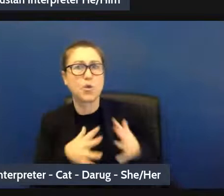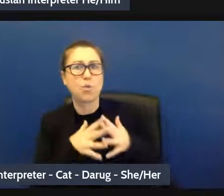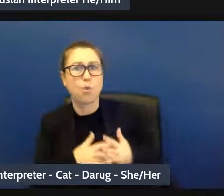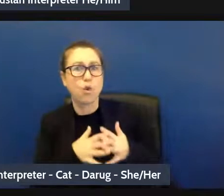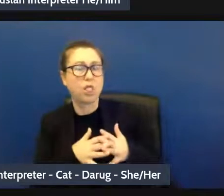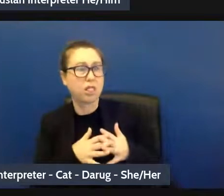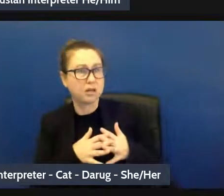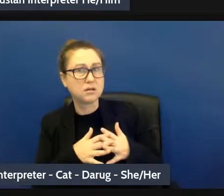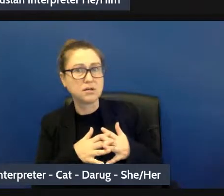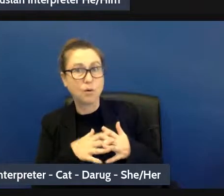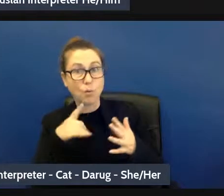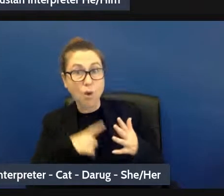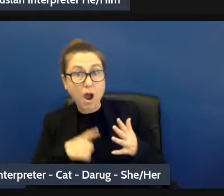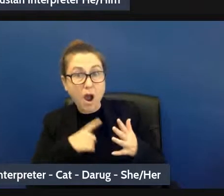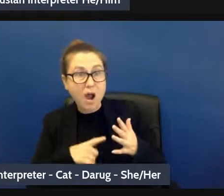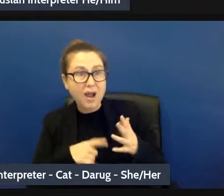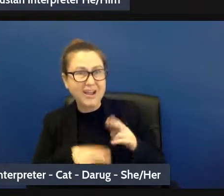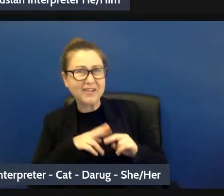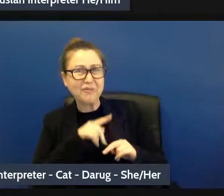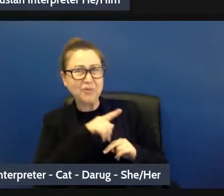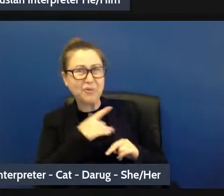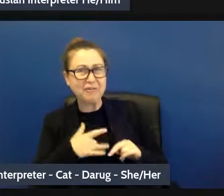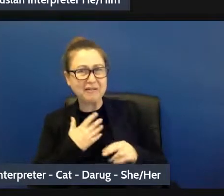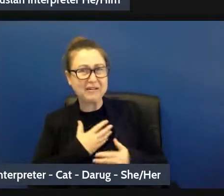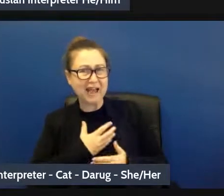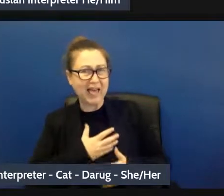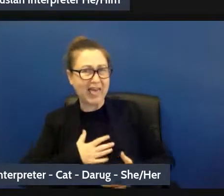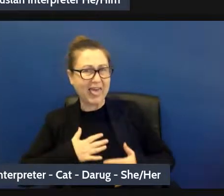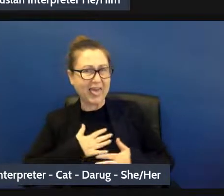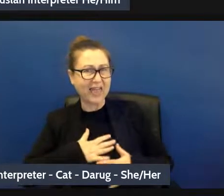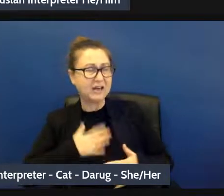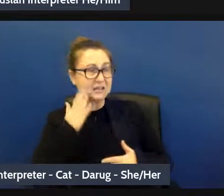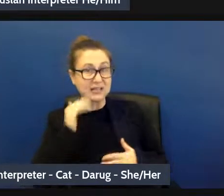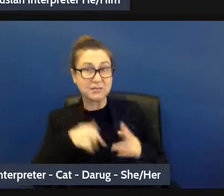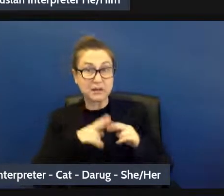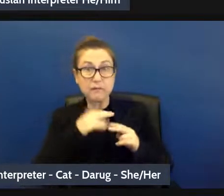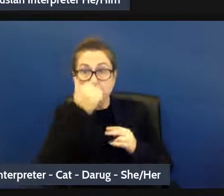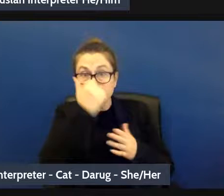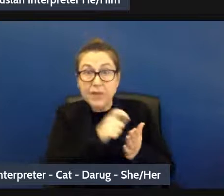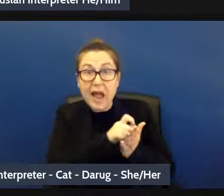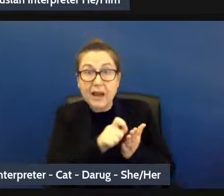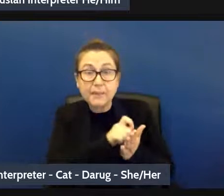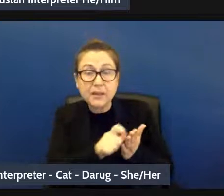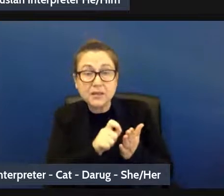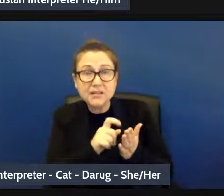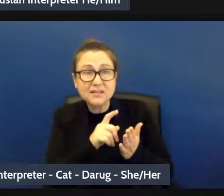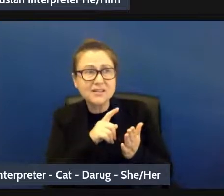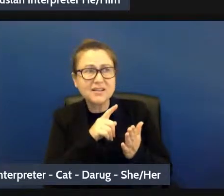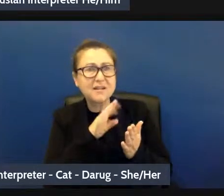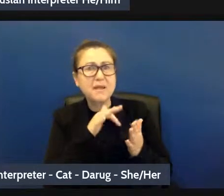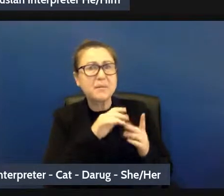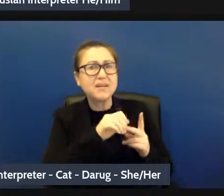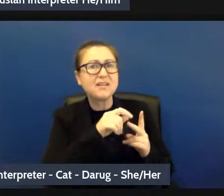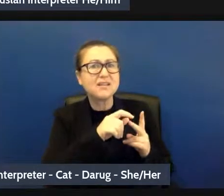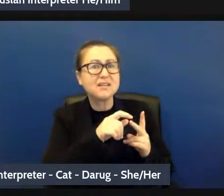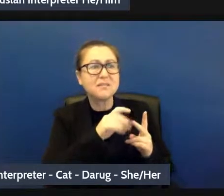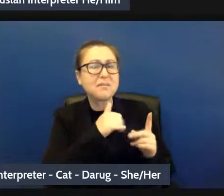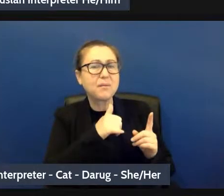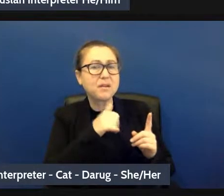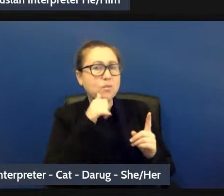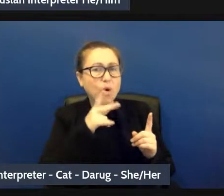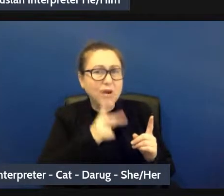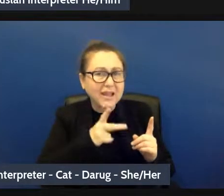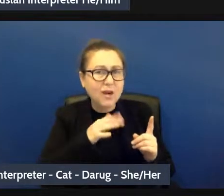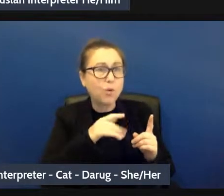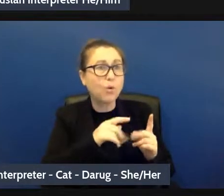to understand, well, if that thing felt icky for you, even if it was just an admin thing or whatever, maybe that'll stop the next person from being able to come